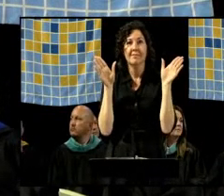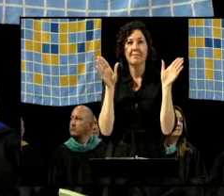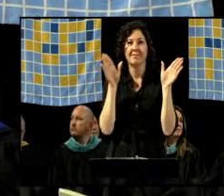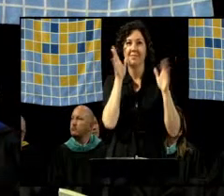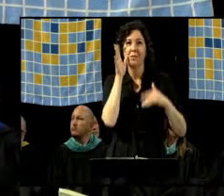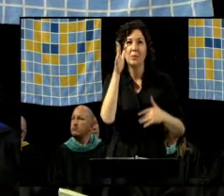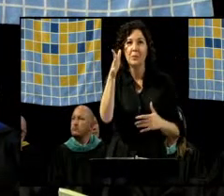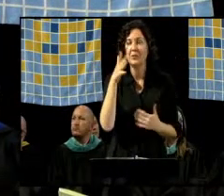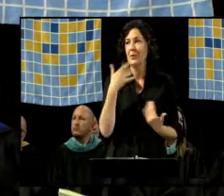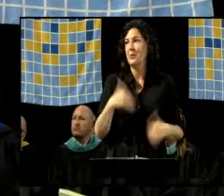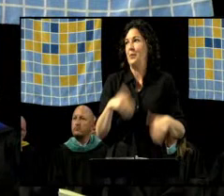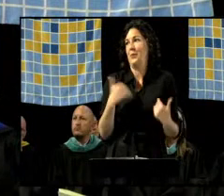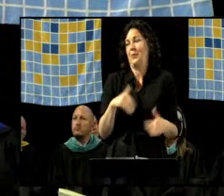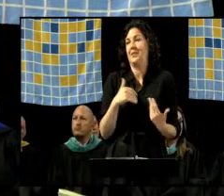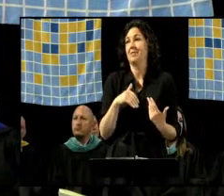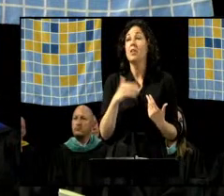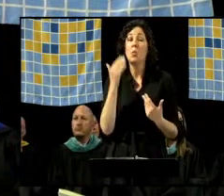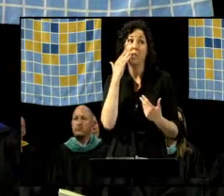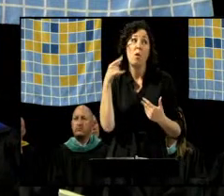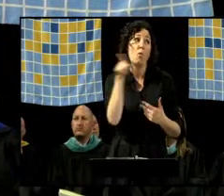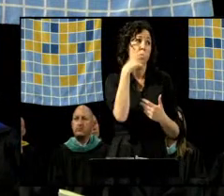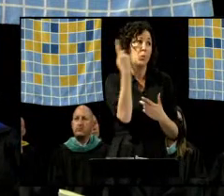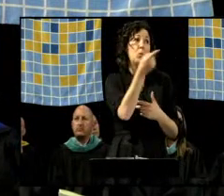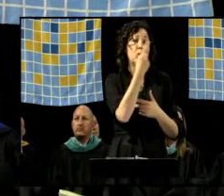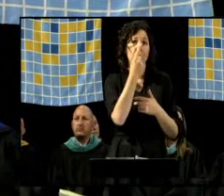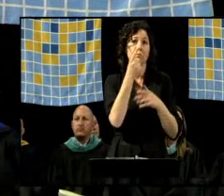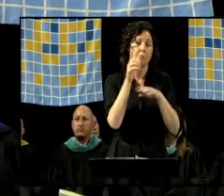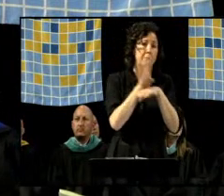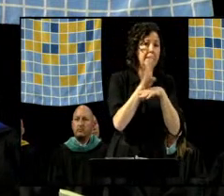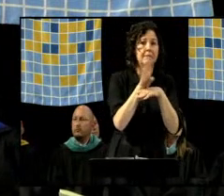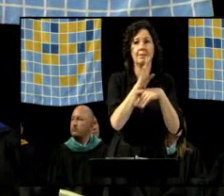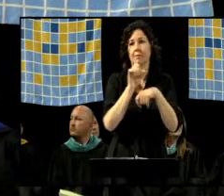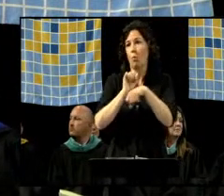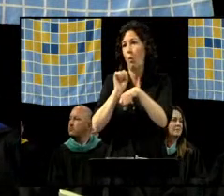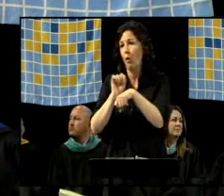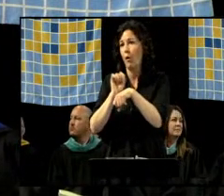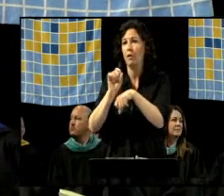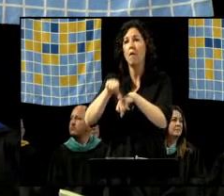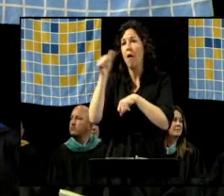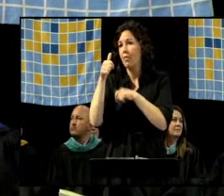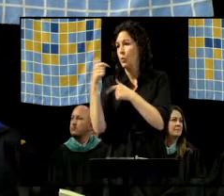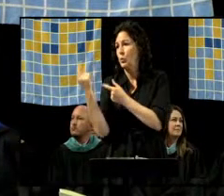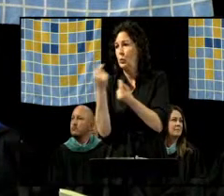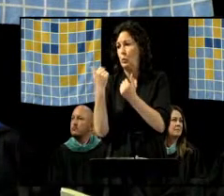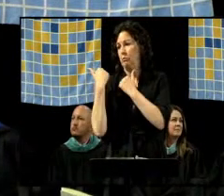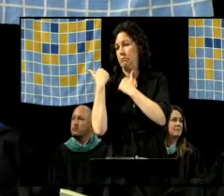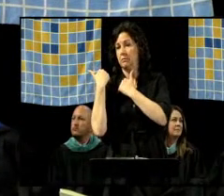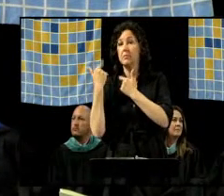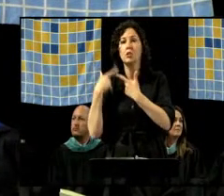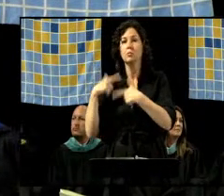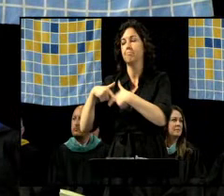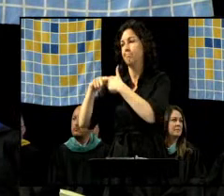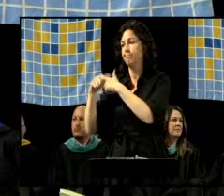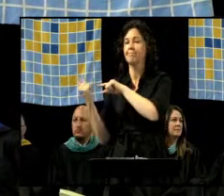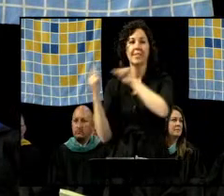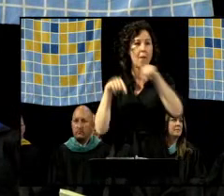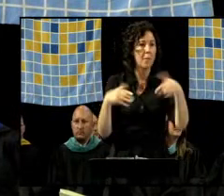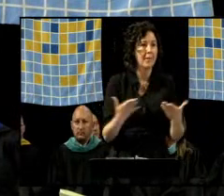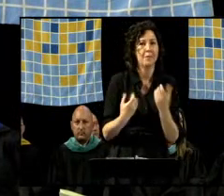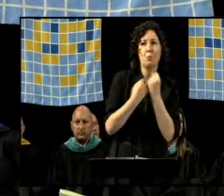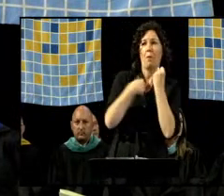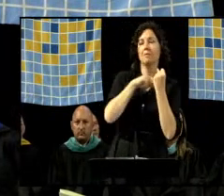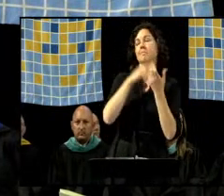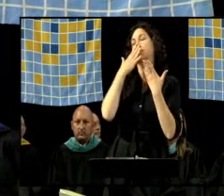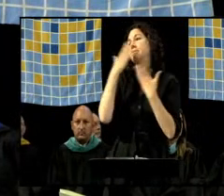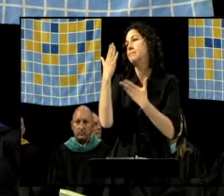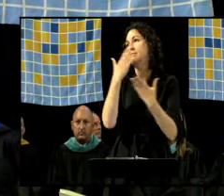taken time away from jobs or other obligations to celebrate this momentous occasion, and we thank parents, family